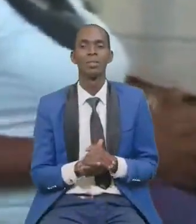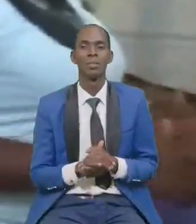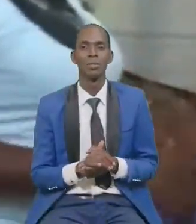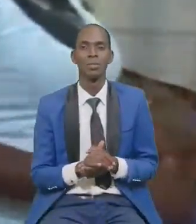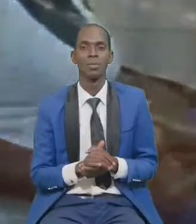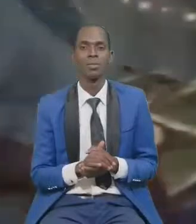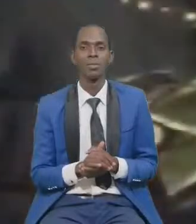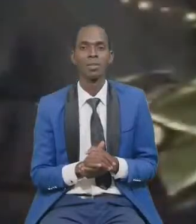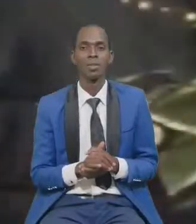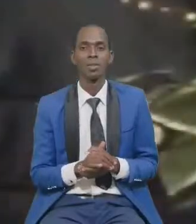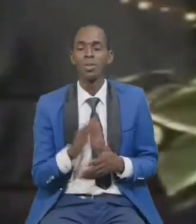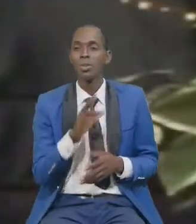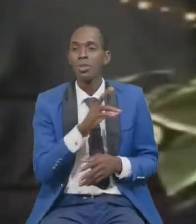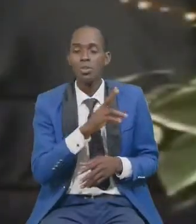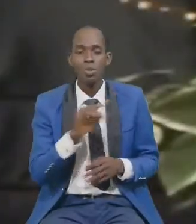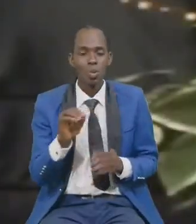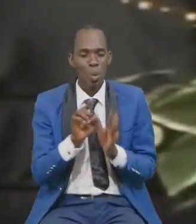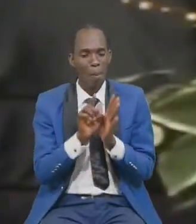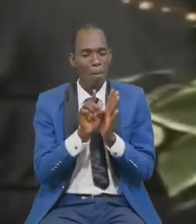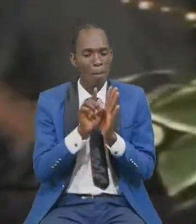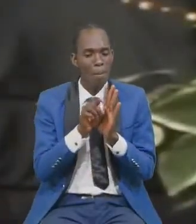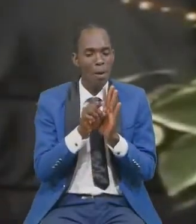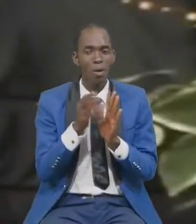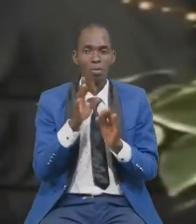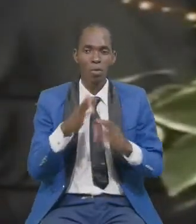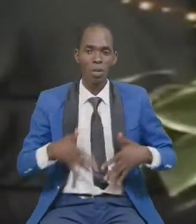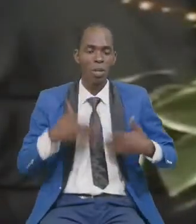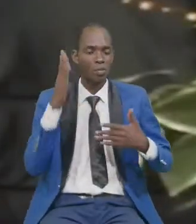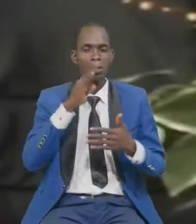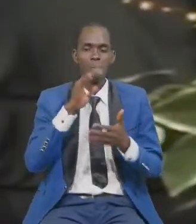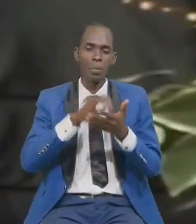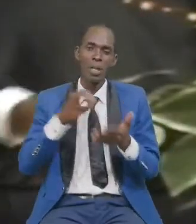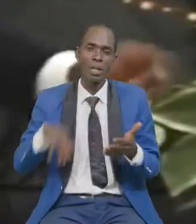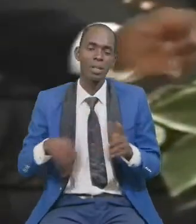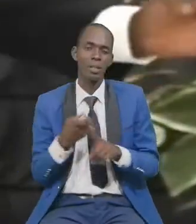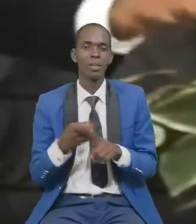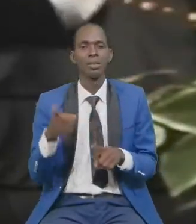No minute of your life will be removed from you.